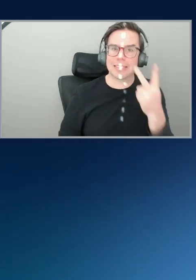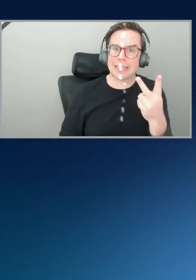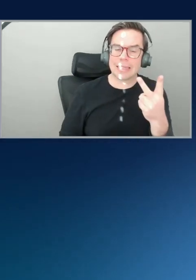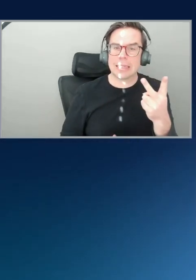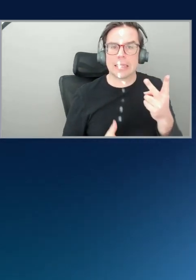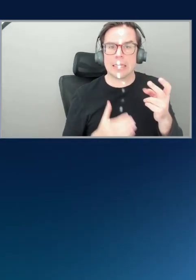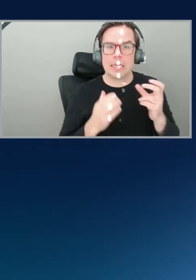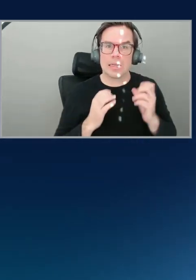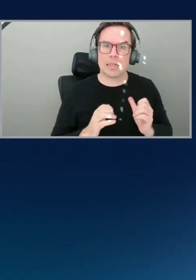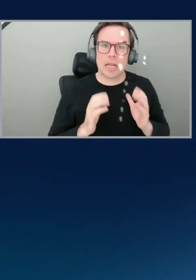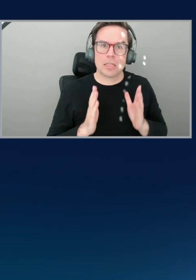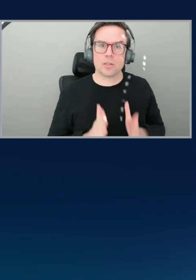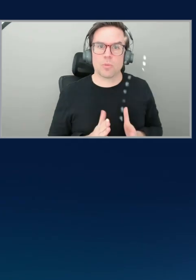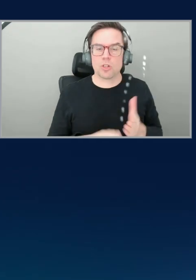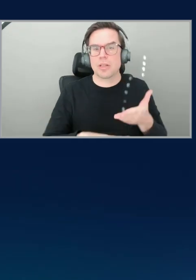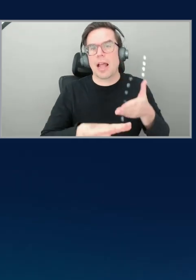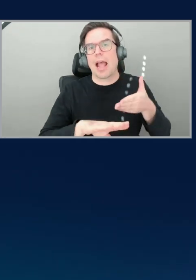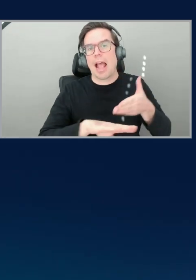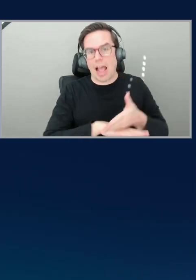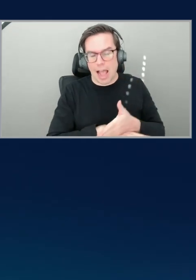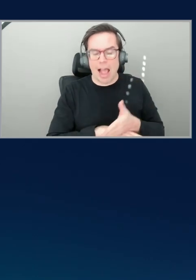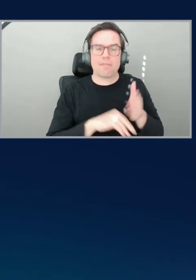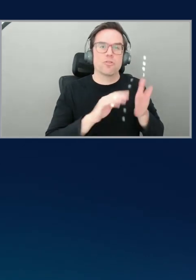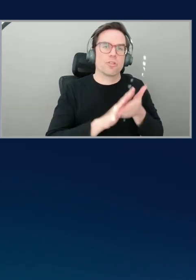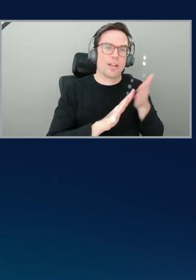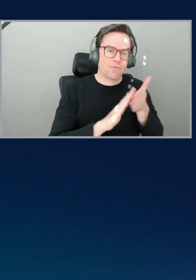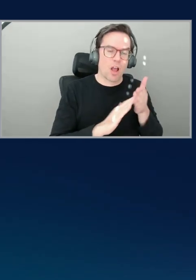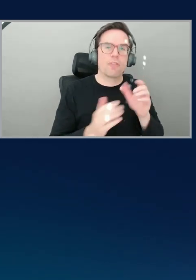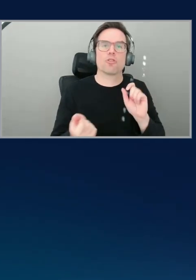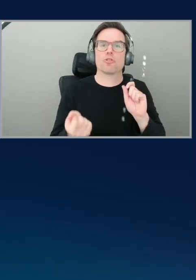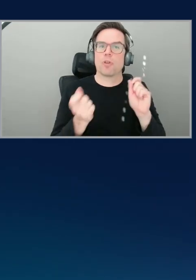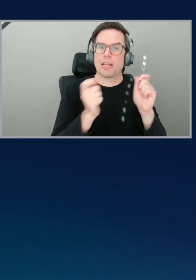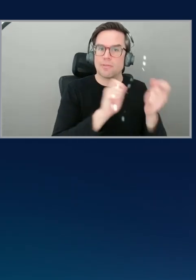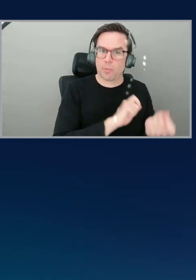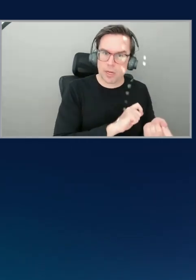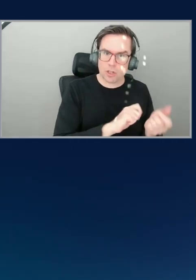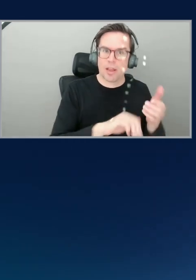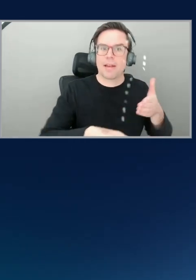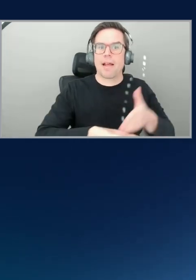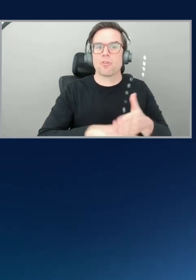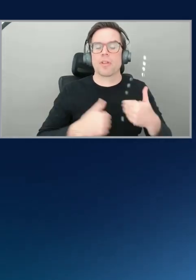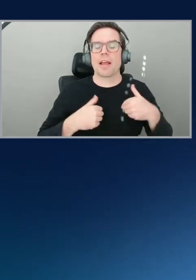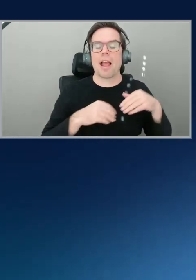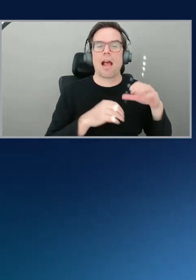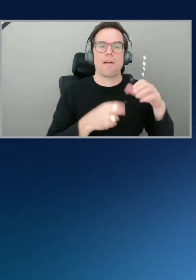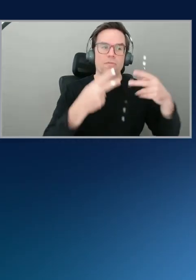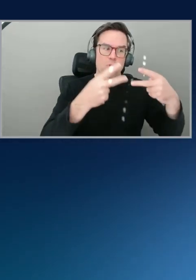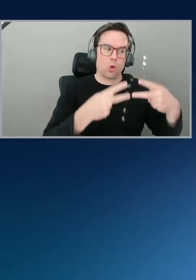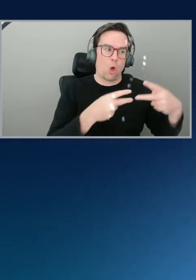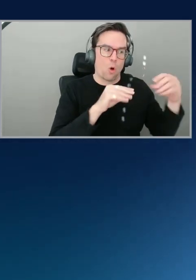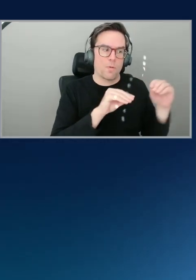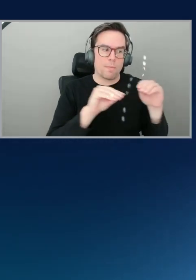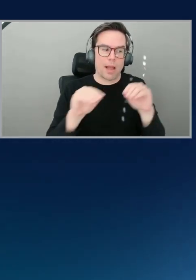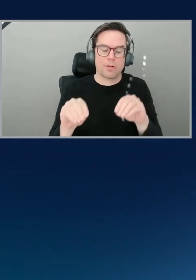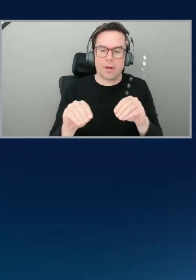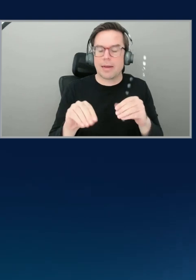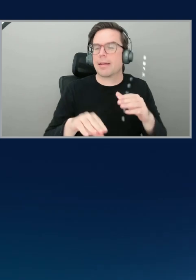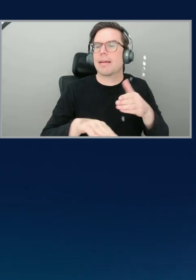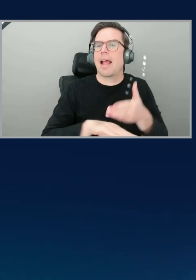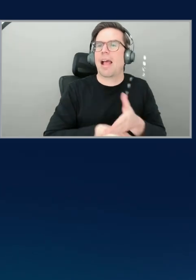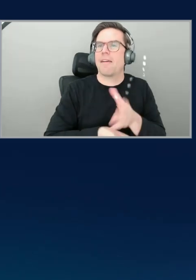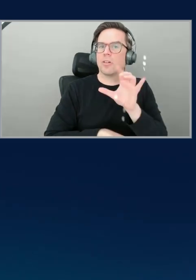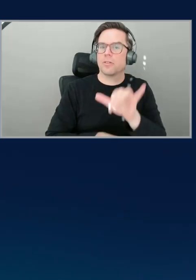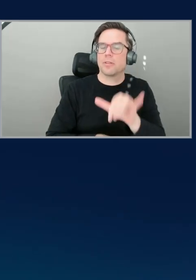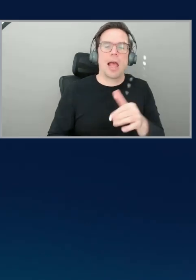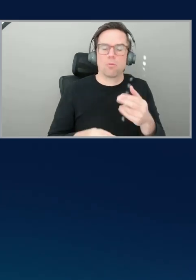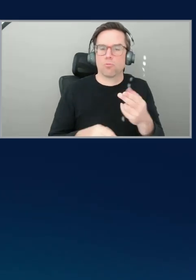their transformation, once they've got this migrated code, what are they using Q then past that in their